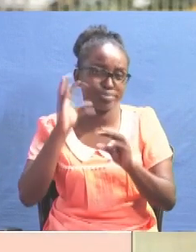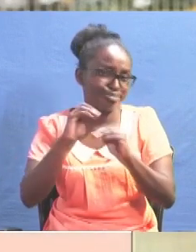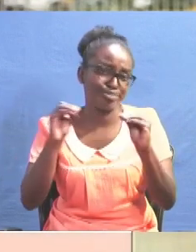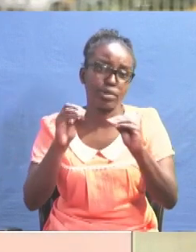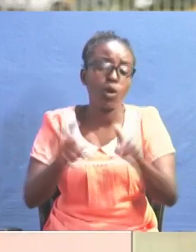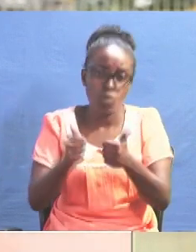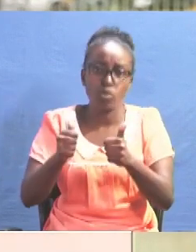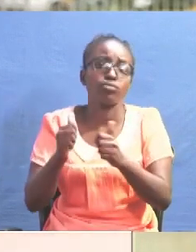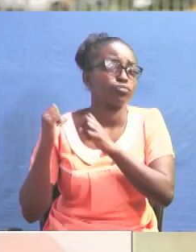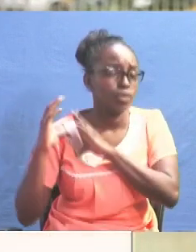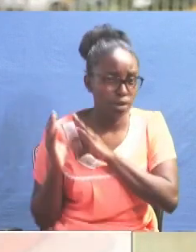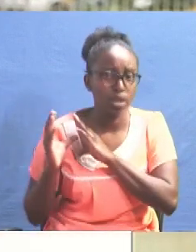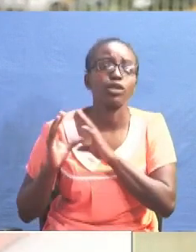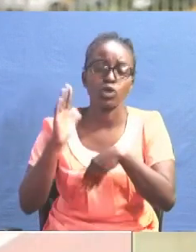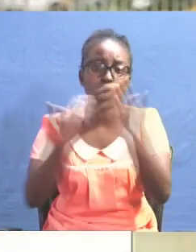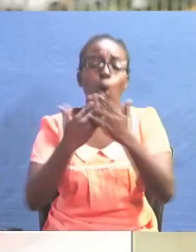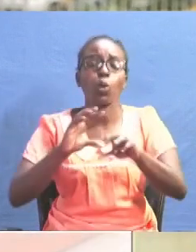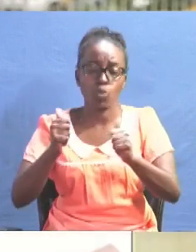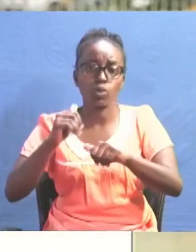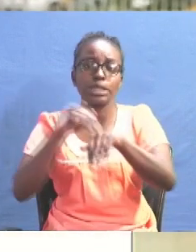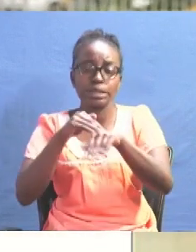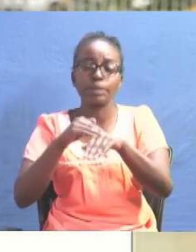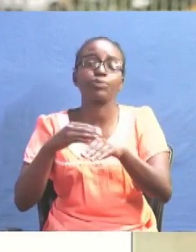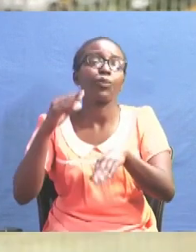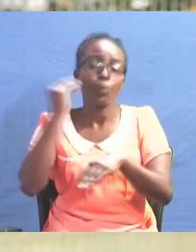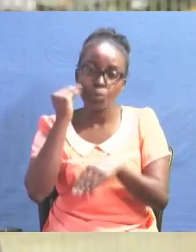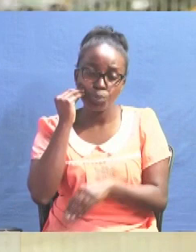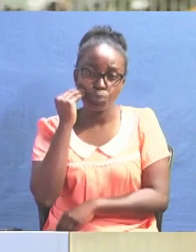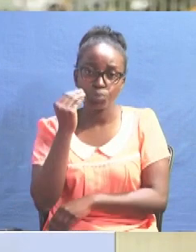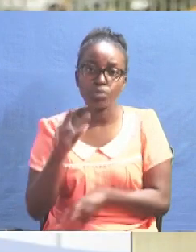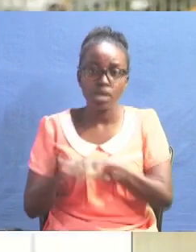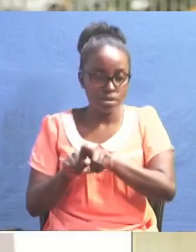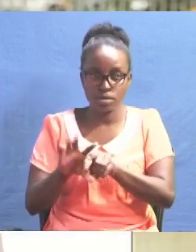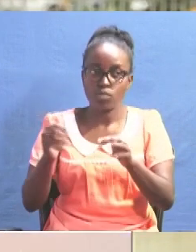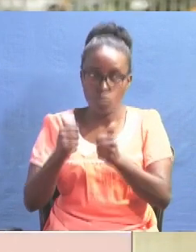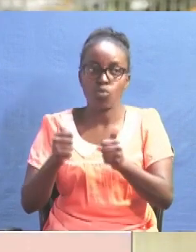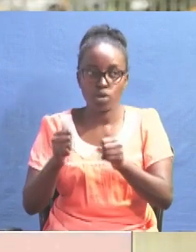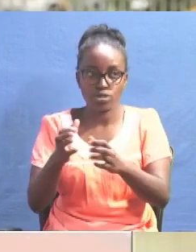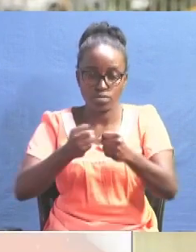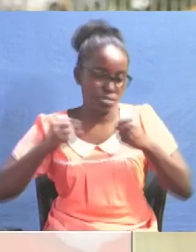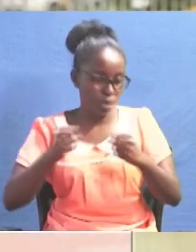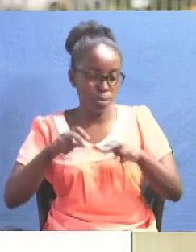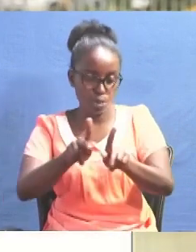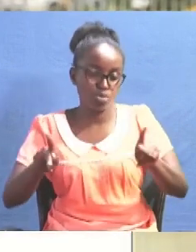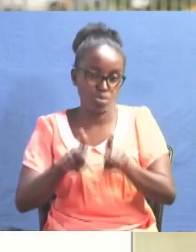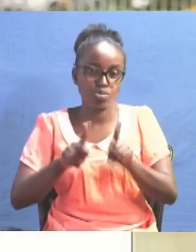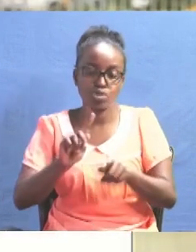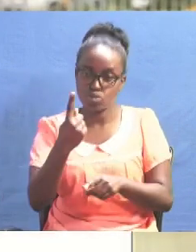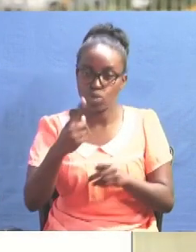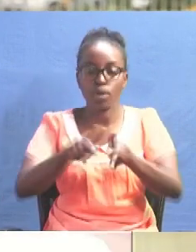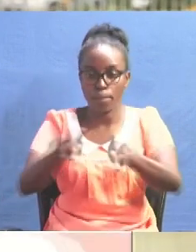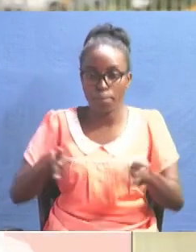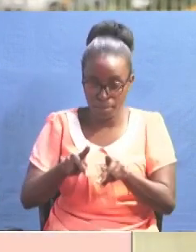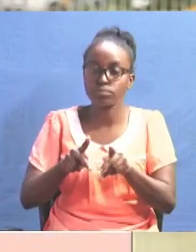carried along from home, and his phone and wallet found at a separate place in the same compound. So this suggests